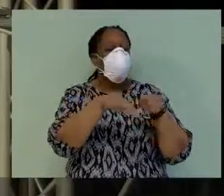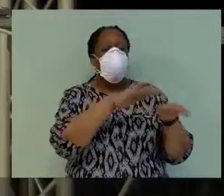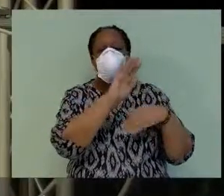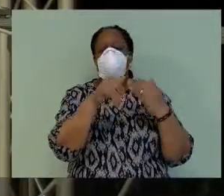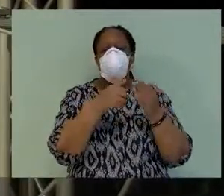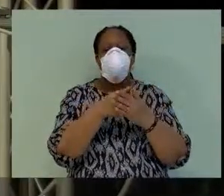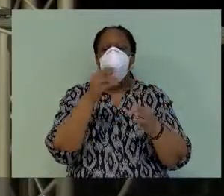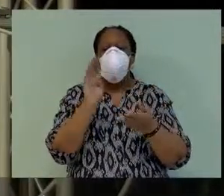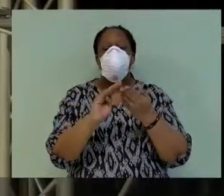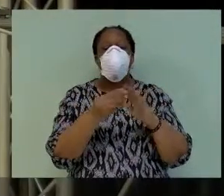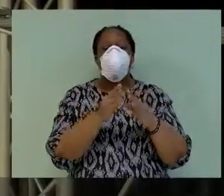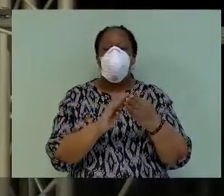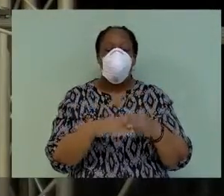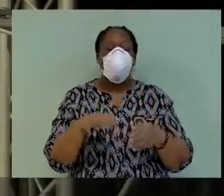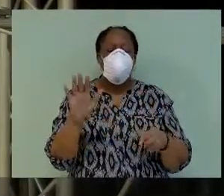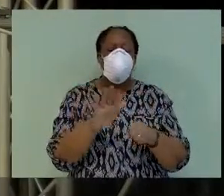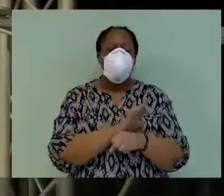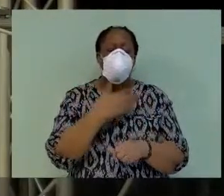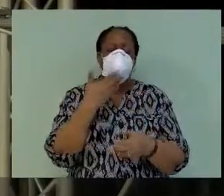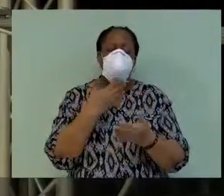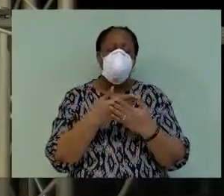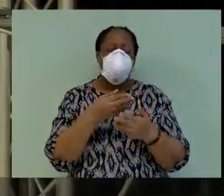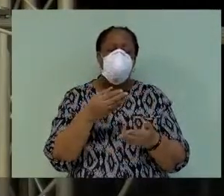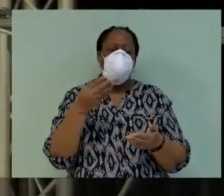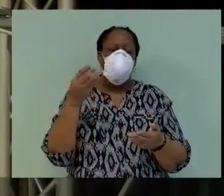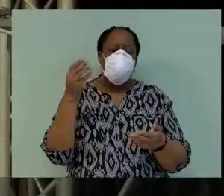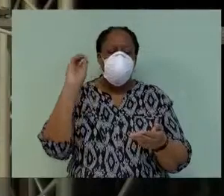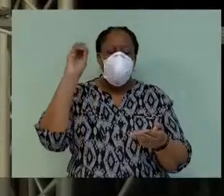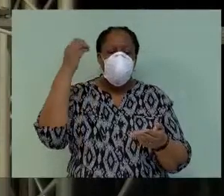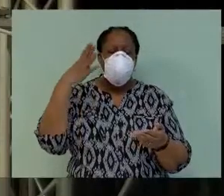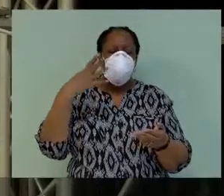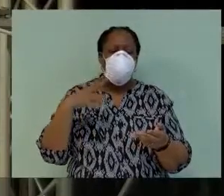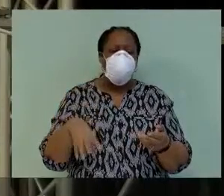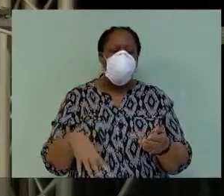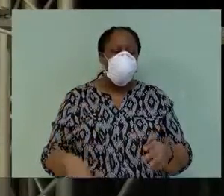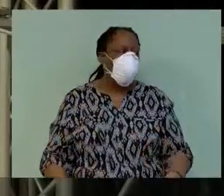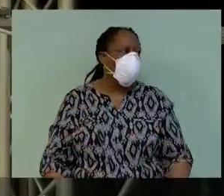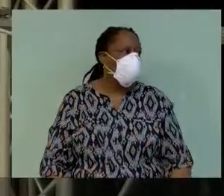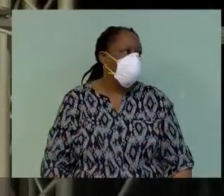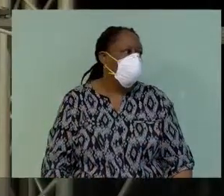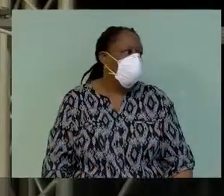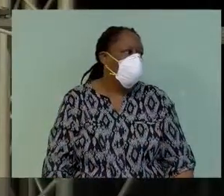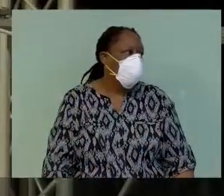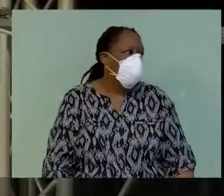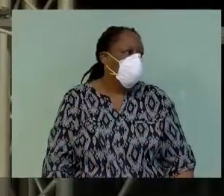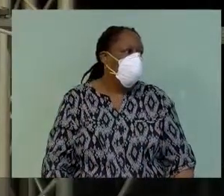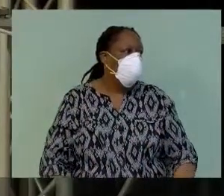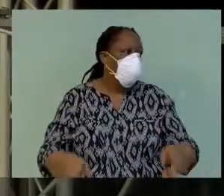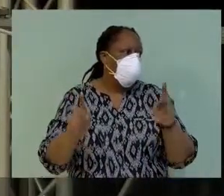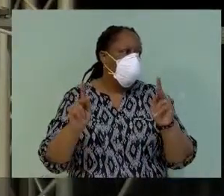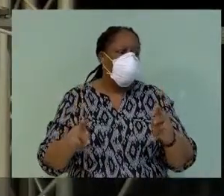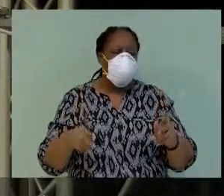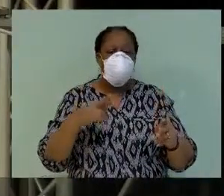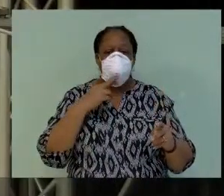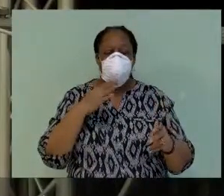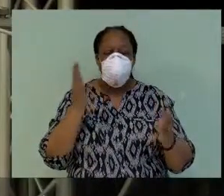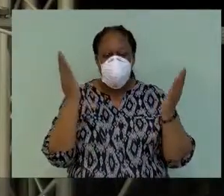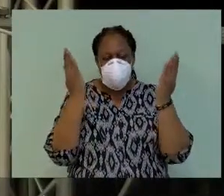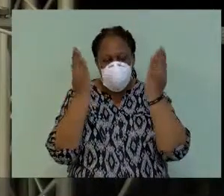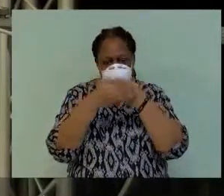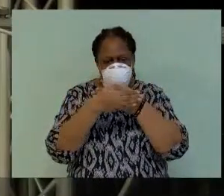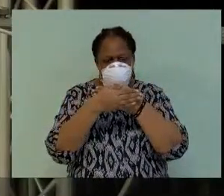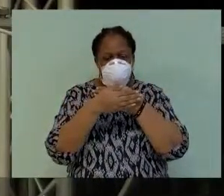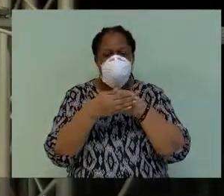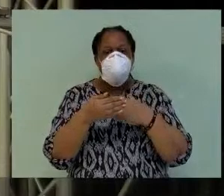you. The thing is, though, paradoxically, persons who are dark-skinned, because they have more